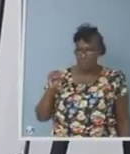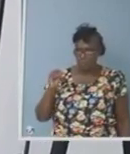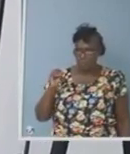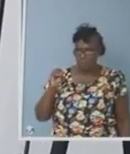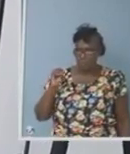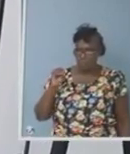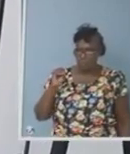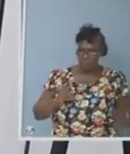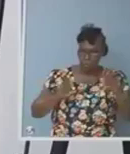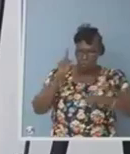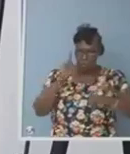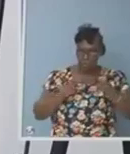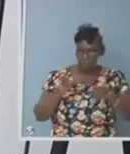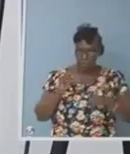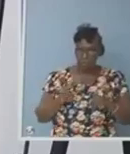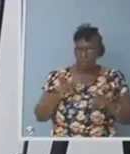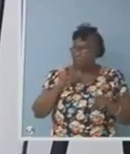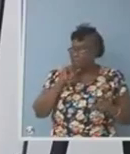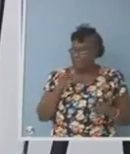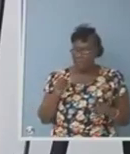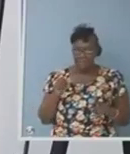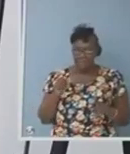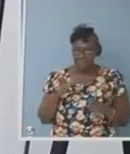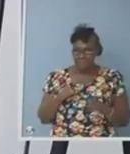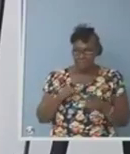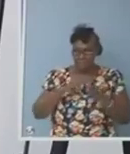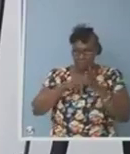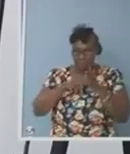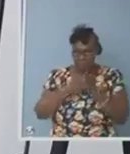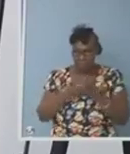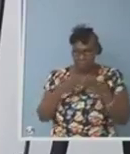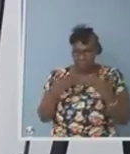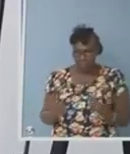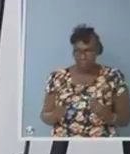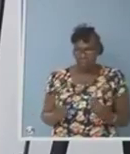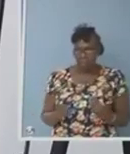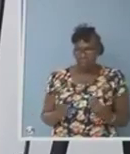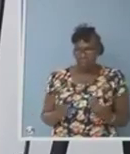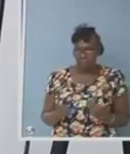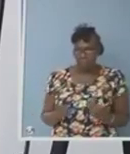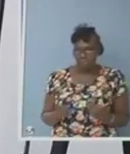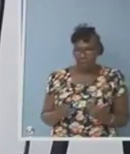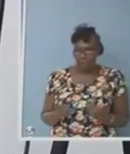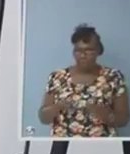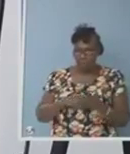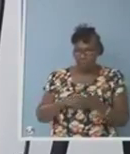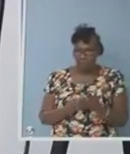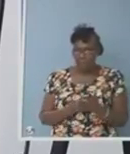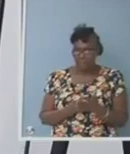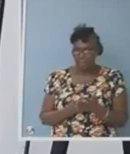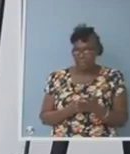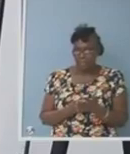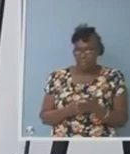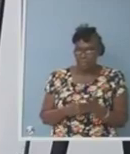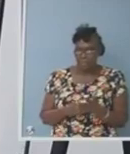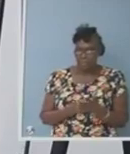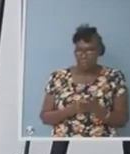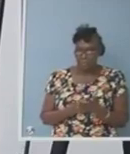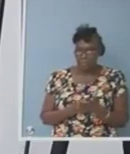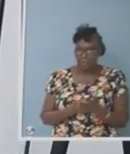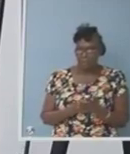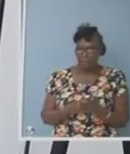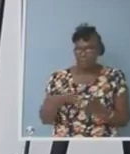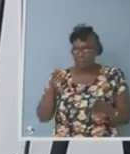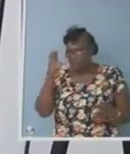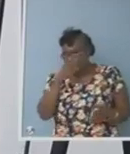it becoming necessary now to begin some form of screening, thermal or otherwise, for